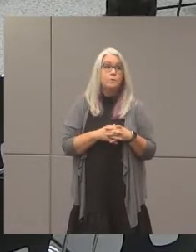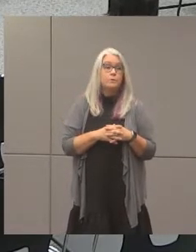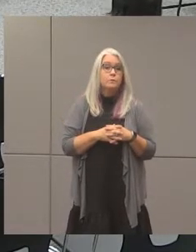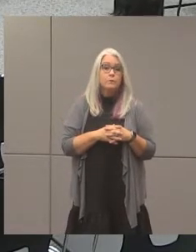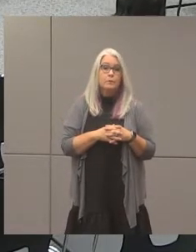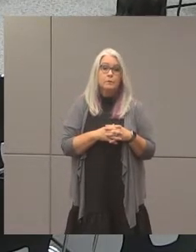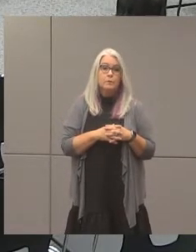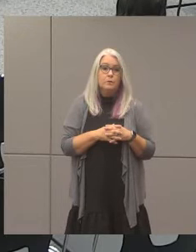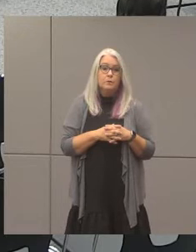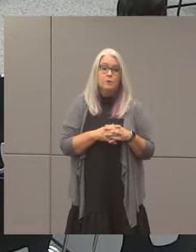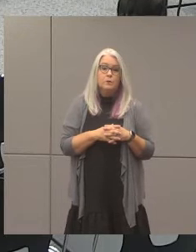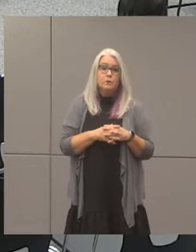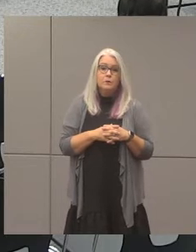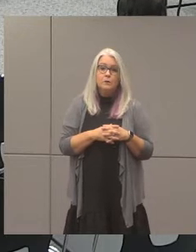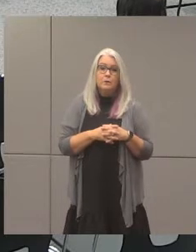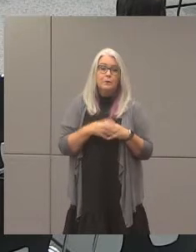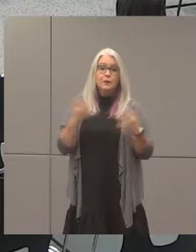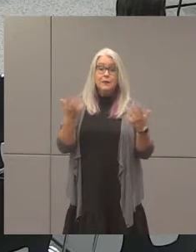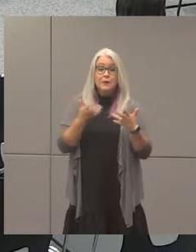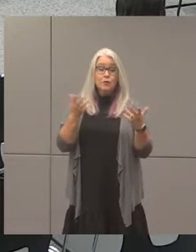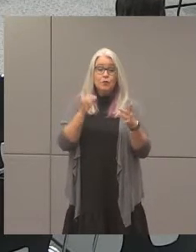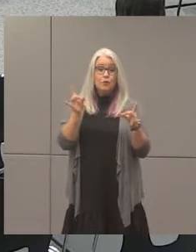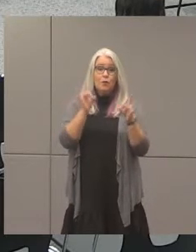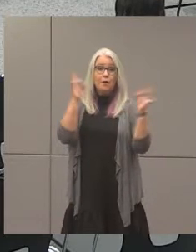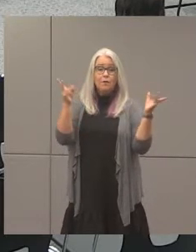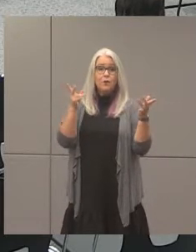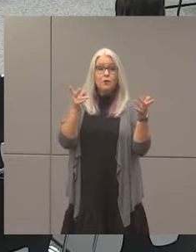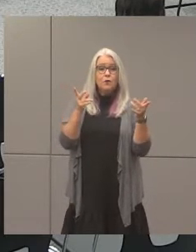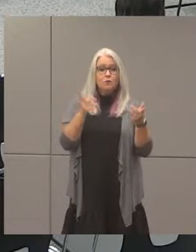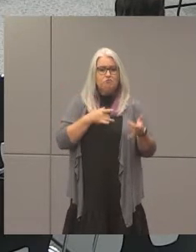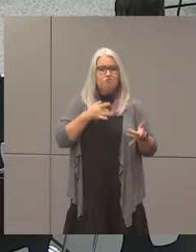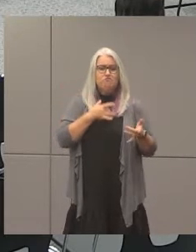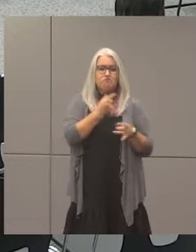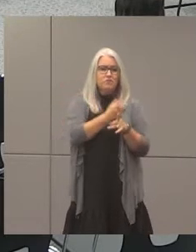This is such a tough position to be in right now.